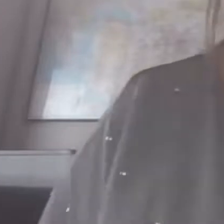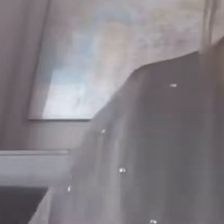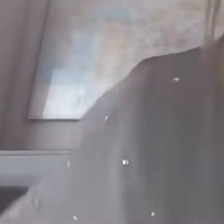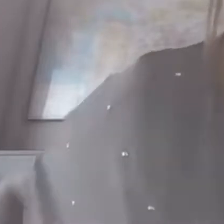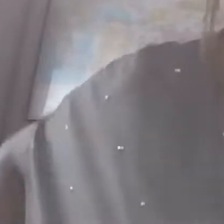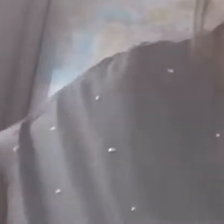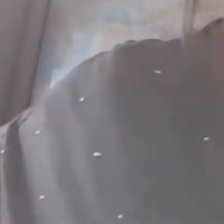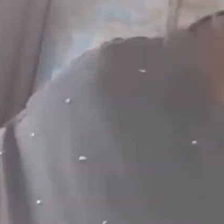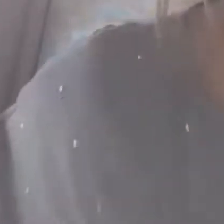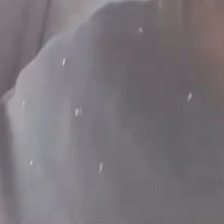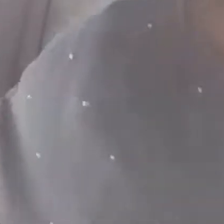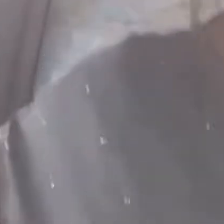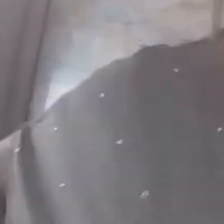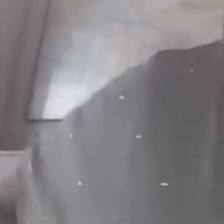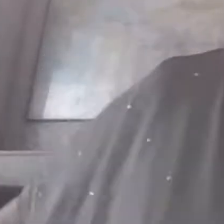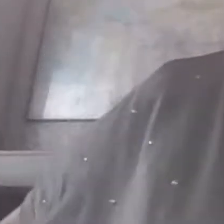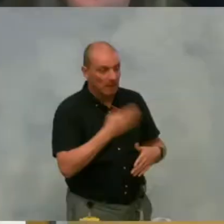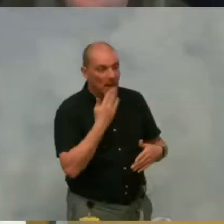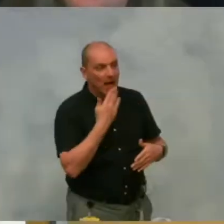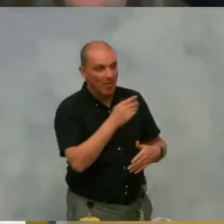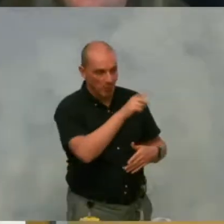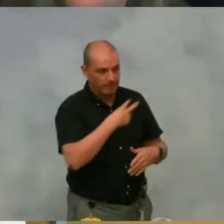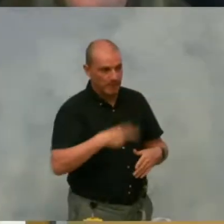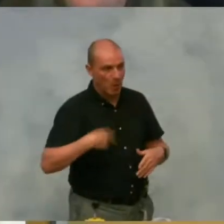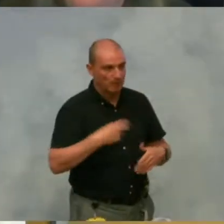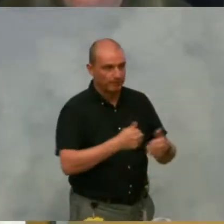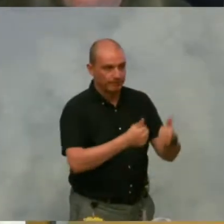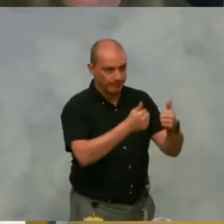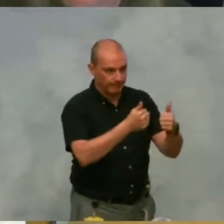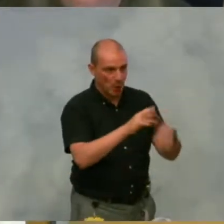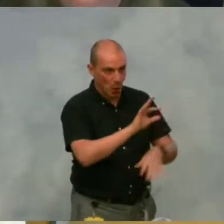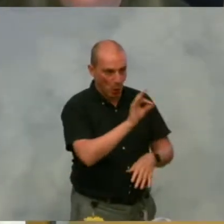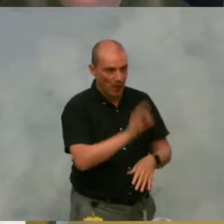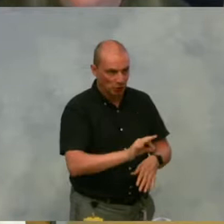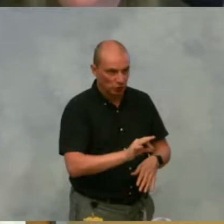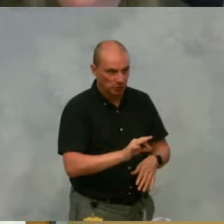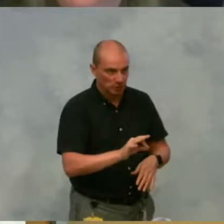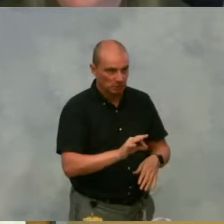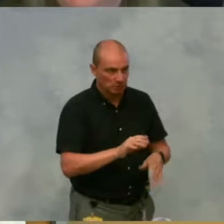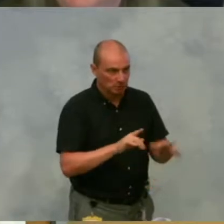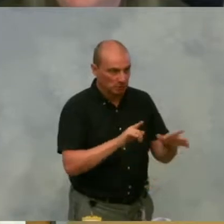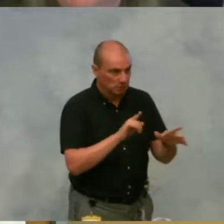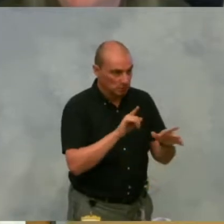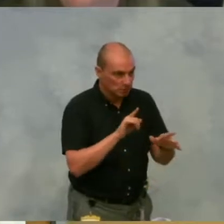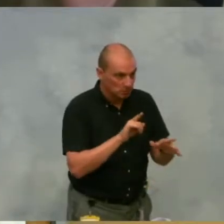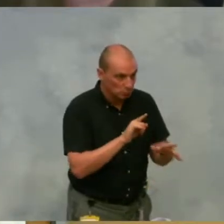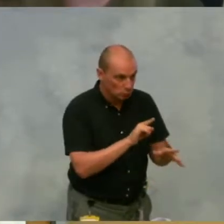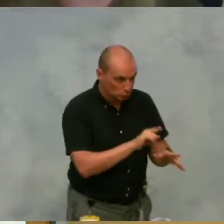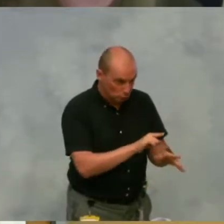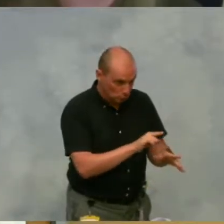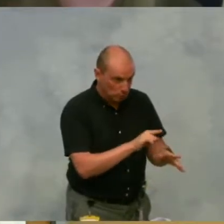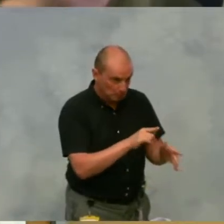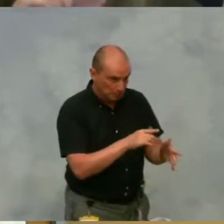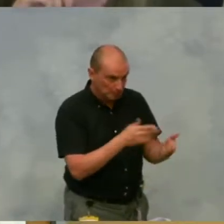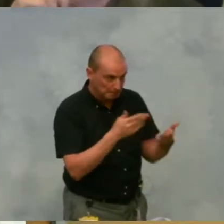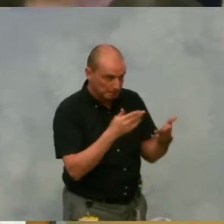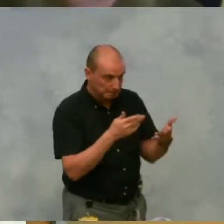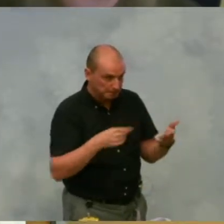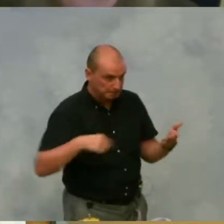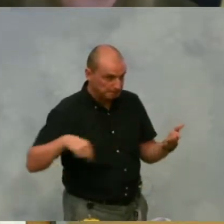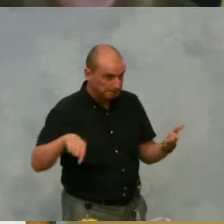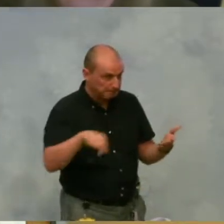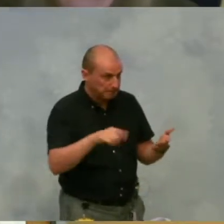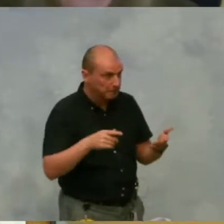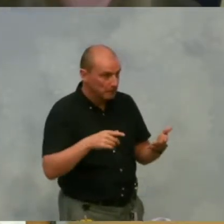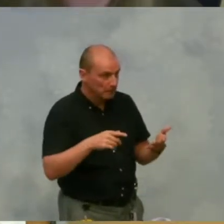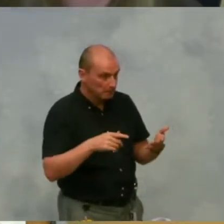question. In terms of where we're at, I think if you were to listen to some of the conversations we have across the council